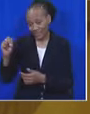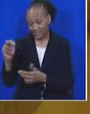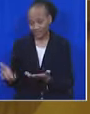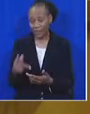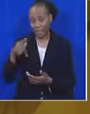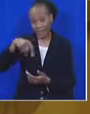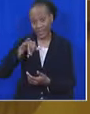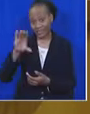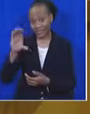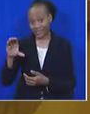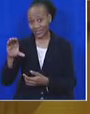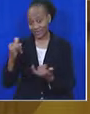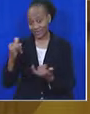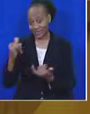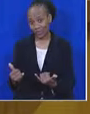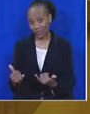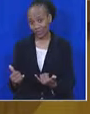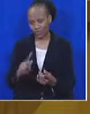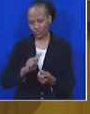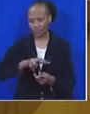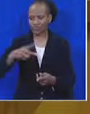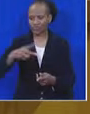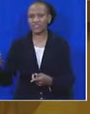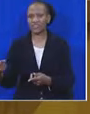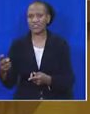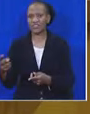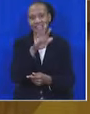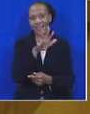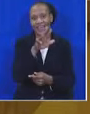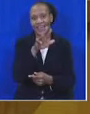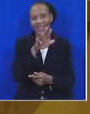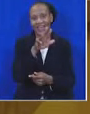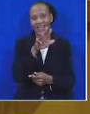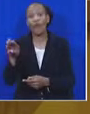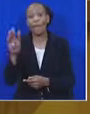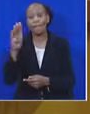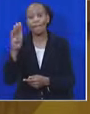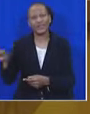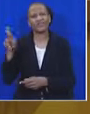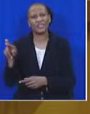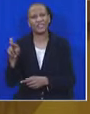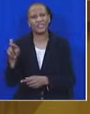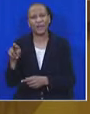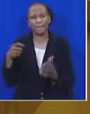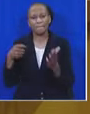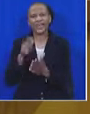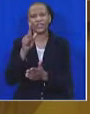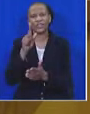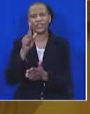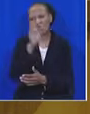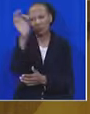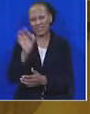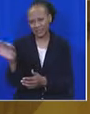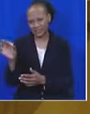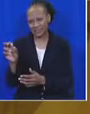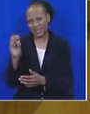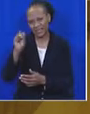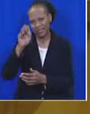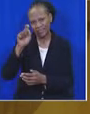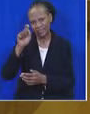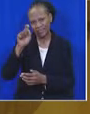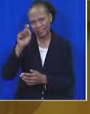PIC just transferred 9.4 billion rands for a 2% stake in Steinhoff, which is owned by one of the biggest